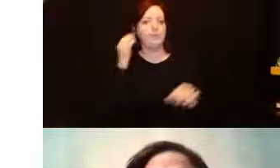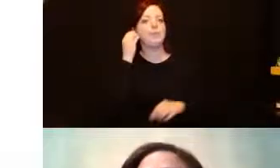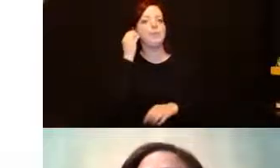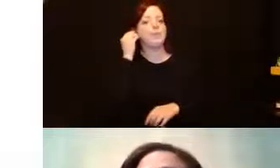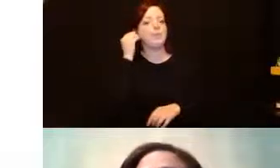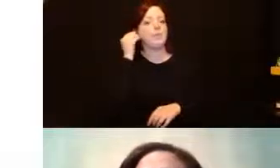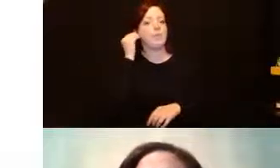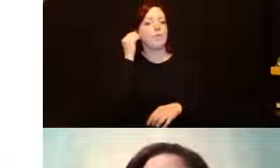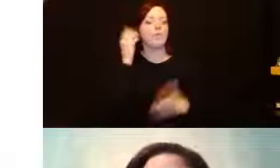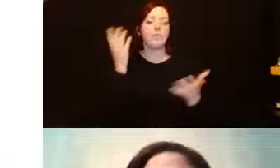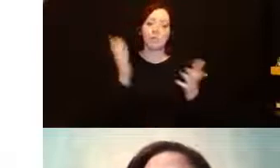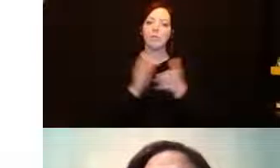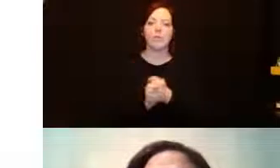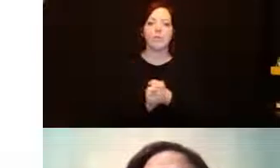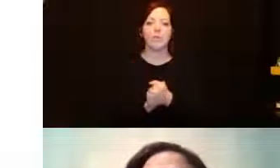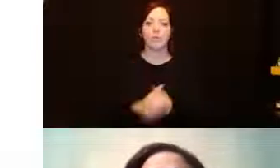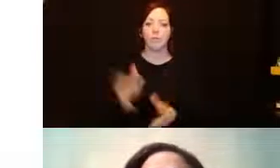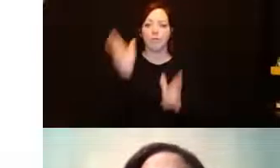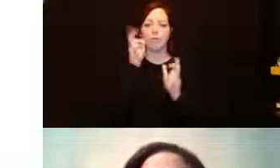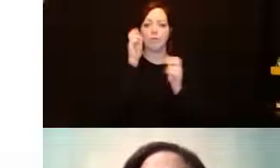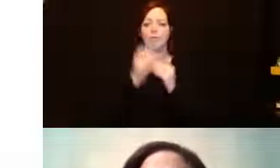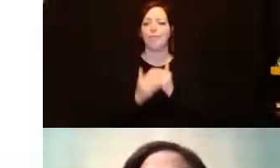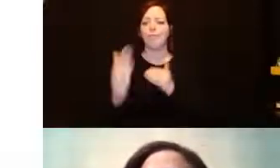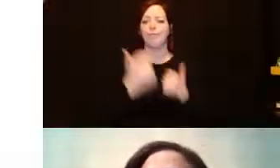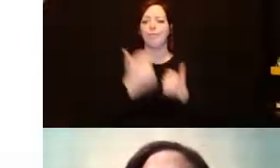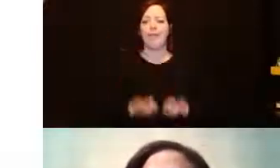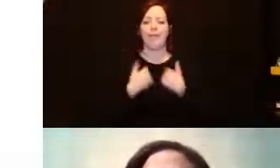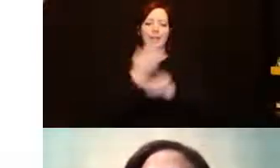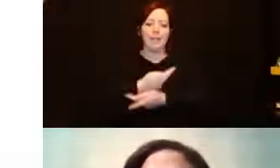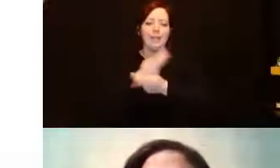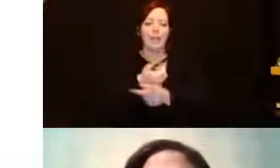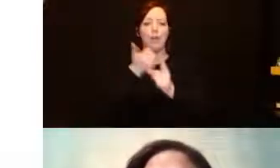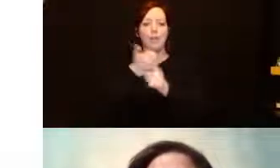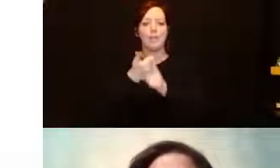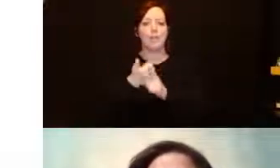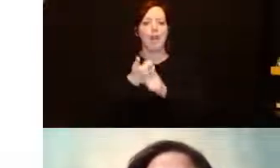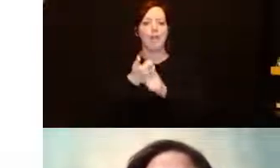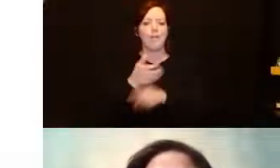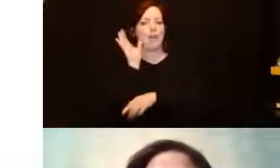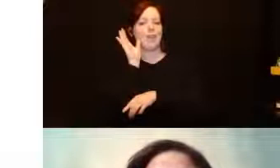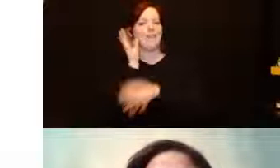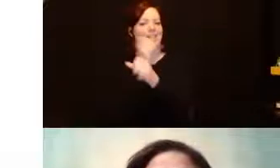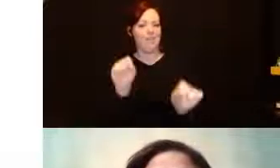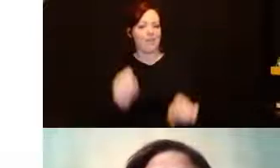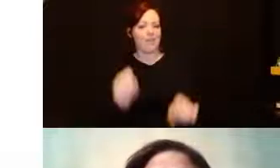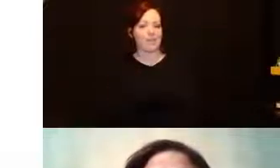So to care for life, take good care of yourself and listen safely. Thank you so much.